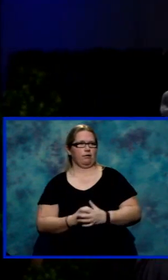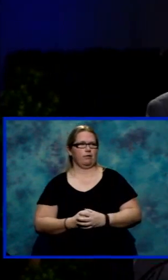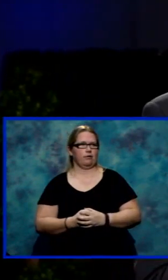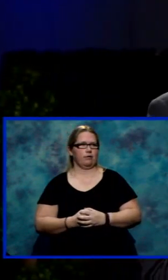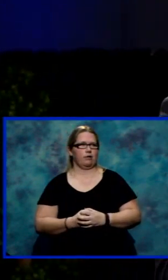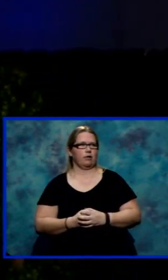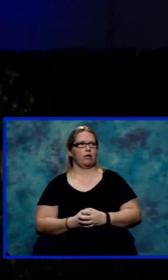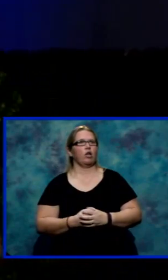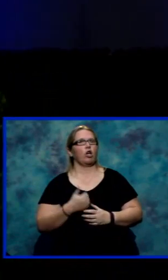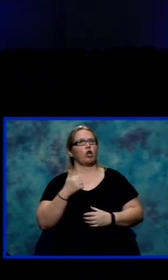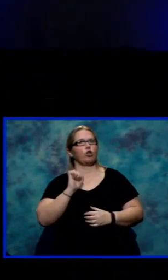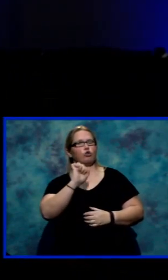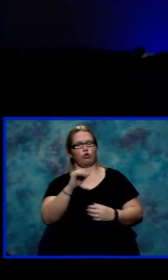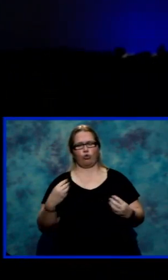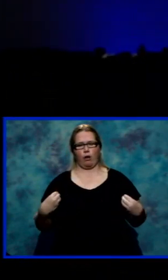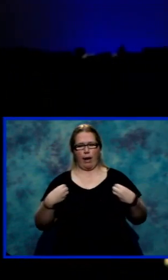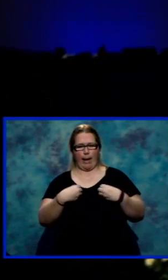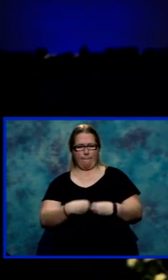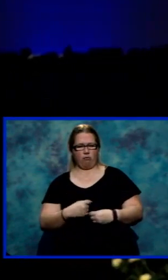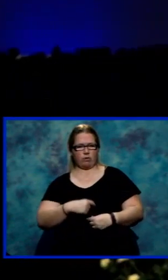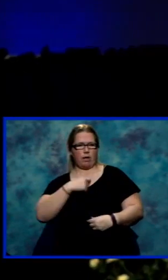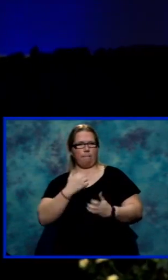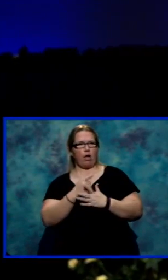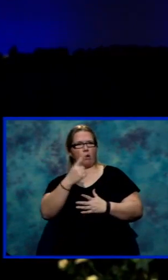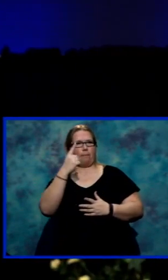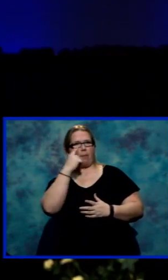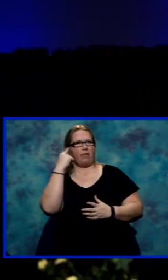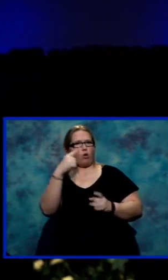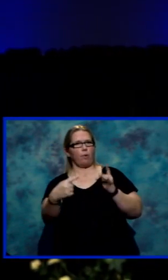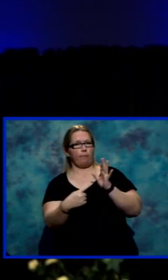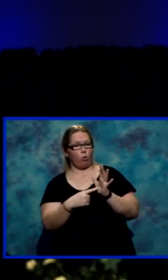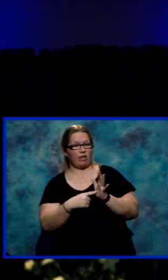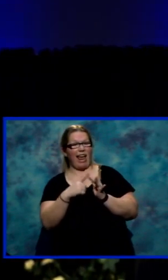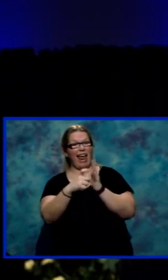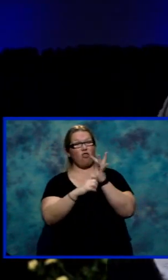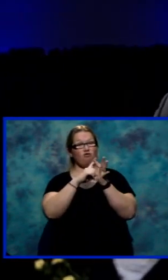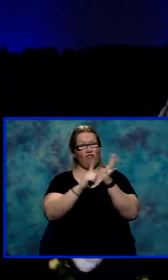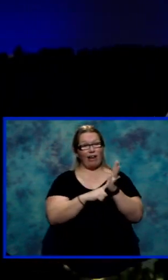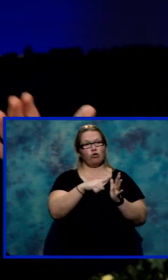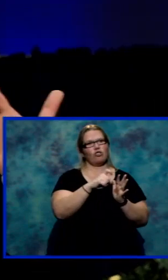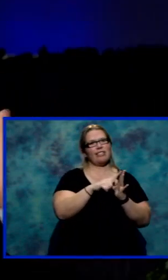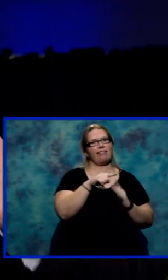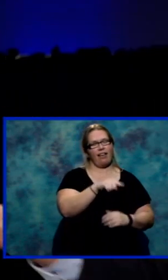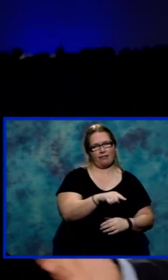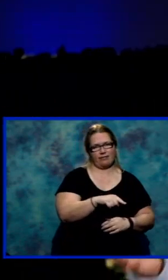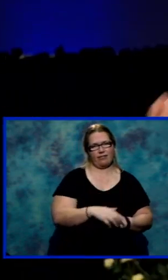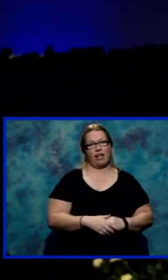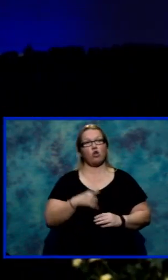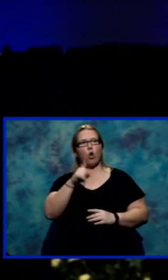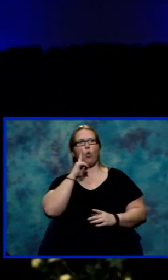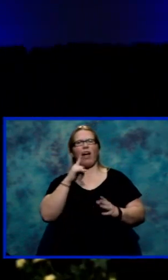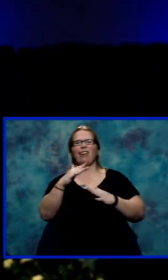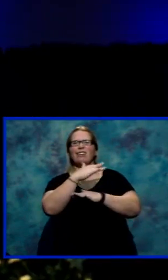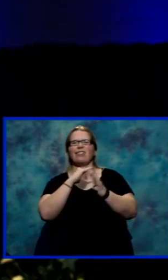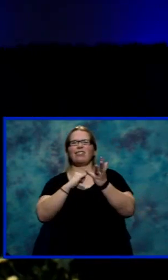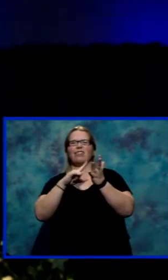outward appearance to manipulate other people. And Rachel did that. And if you're looking around at society,